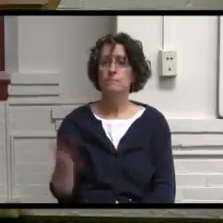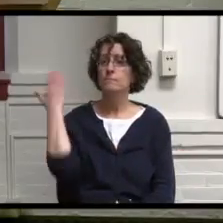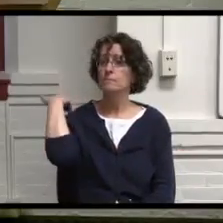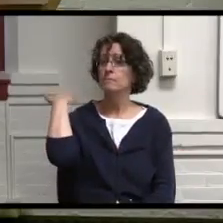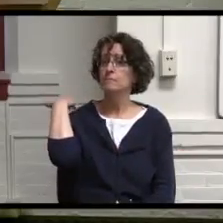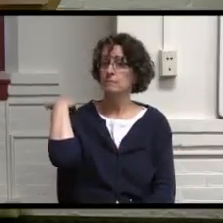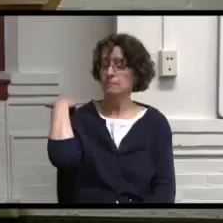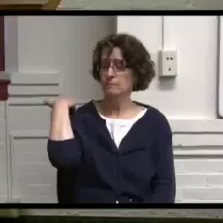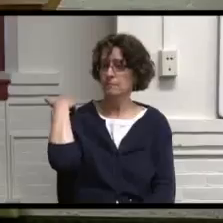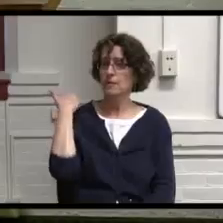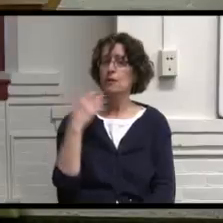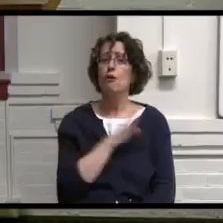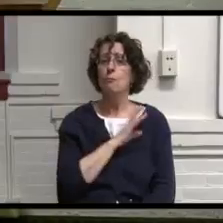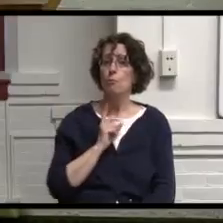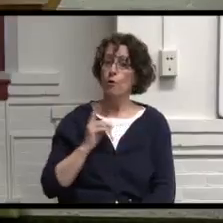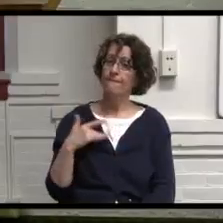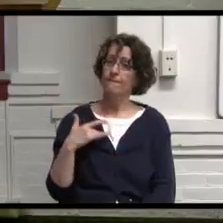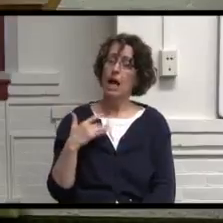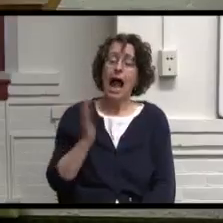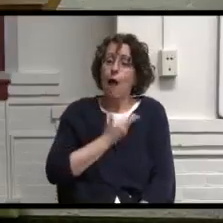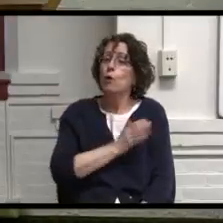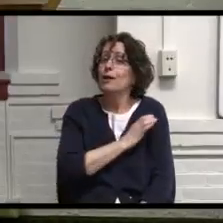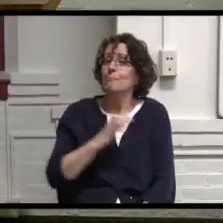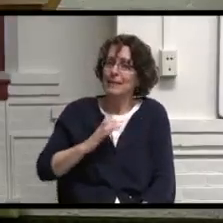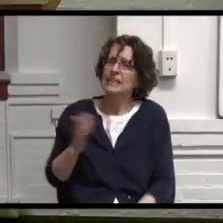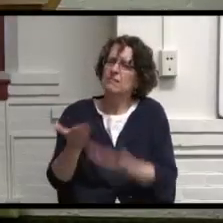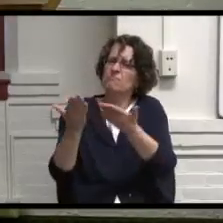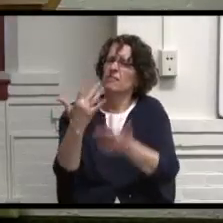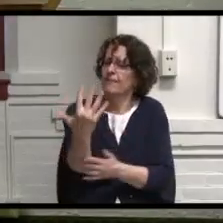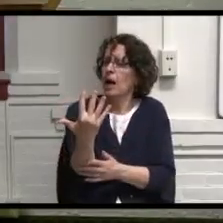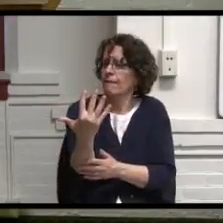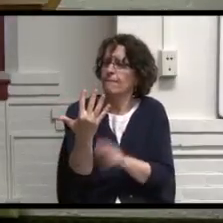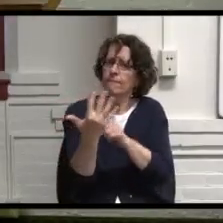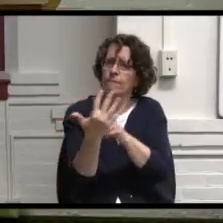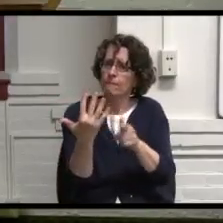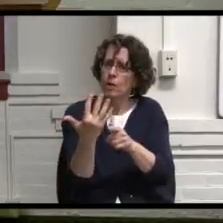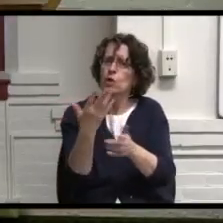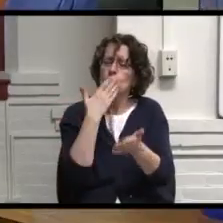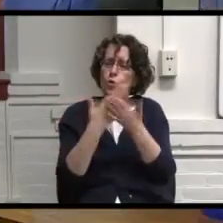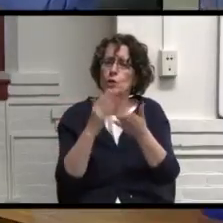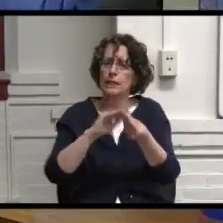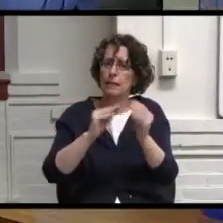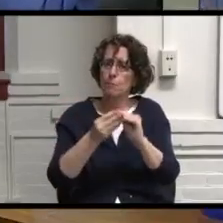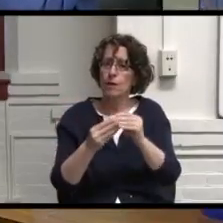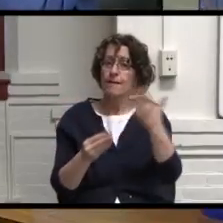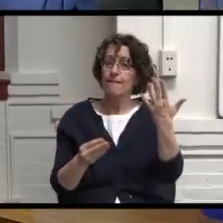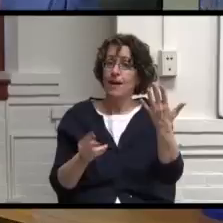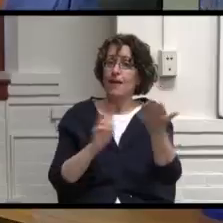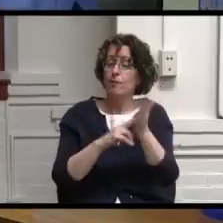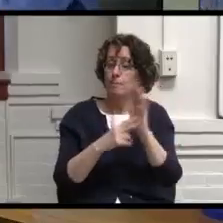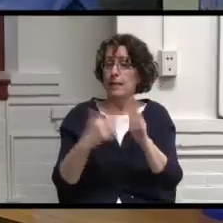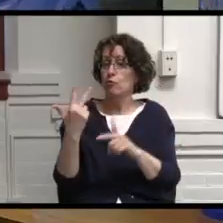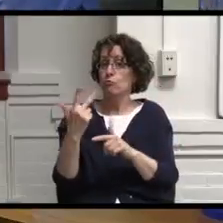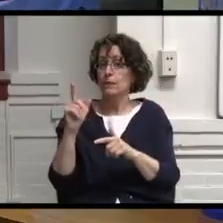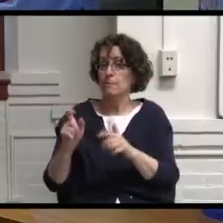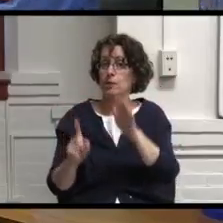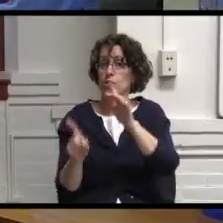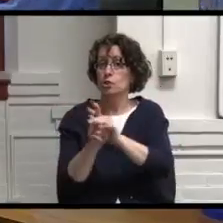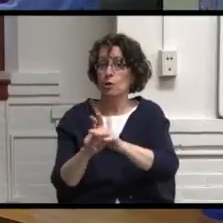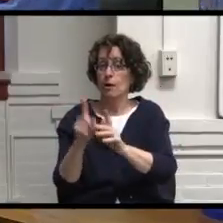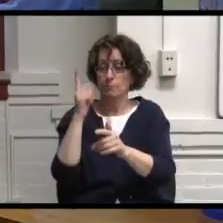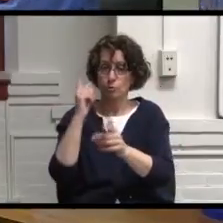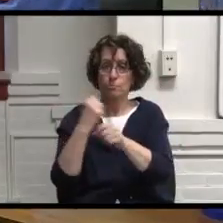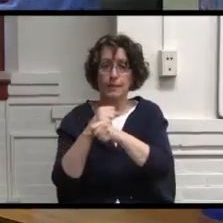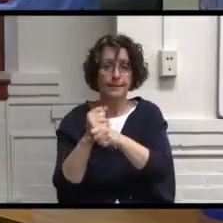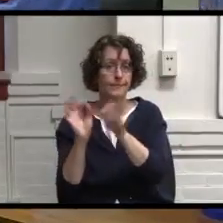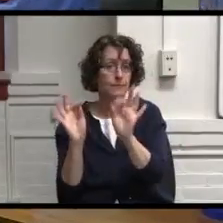agreed, that 5 is a good number. And if you have 5 members, you need at least 3 for a quorum. Yeah. So even if we were